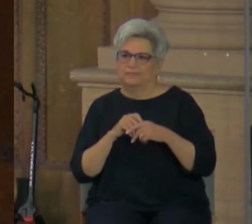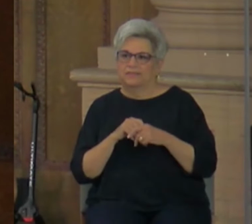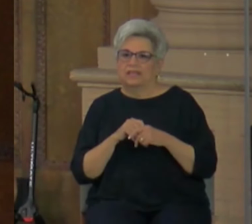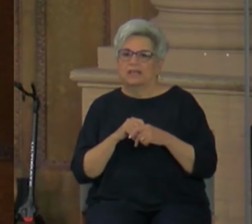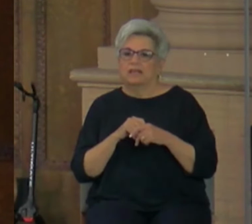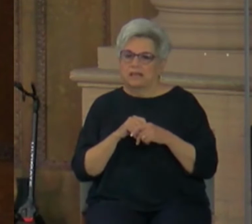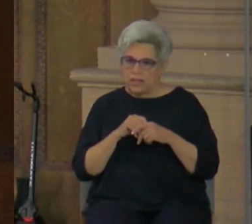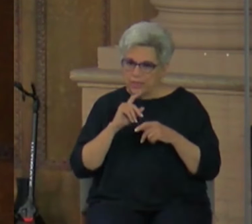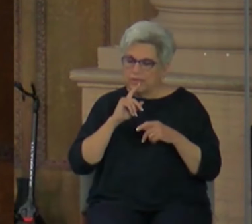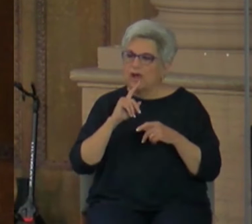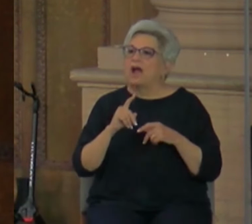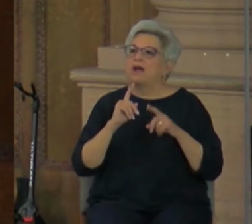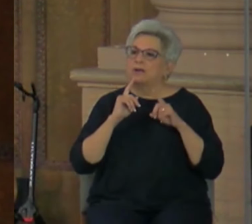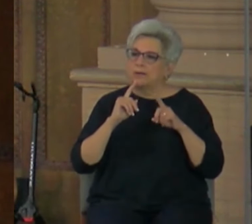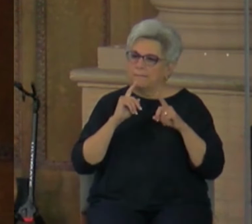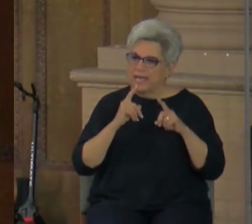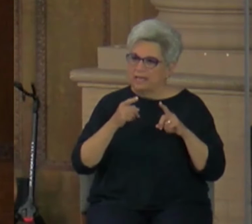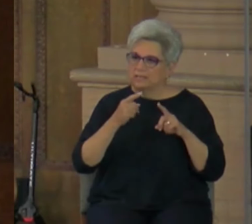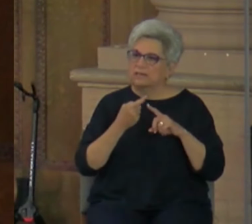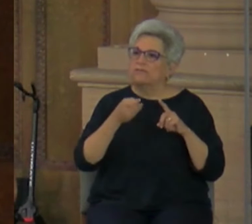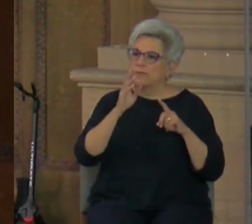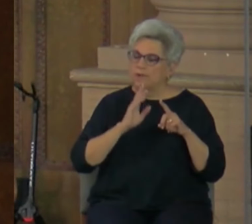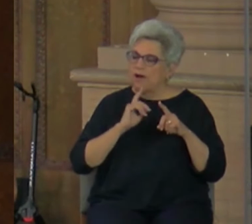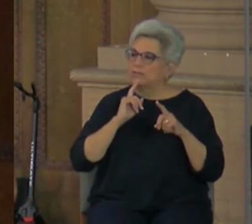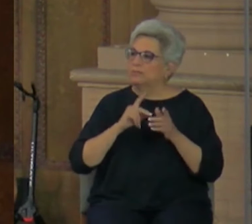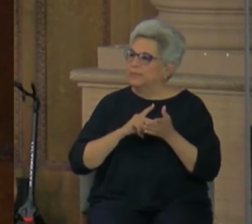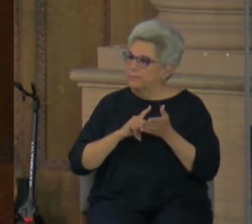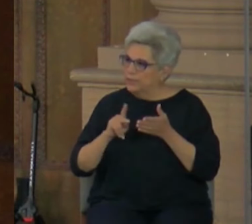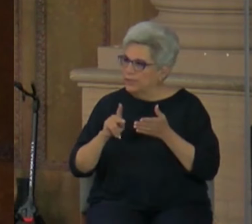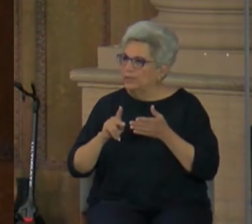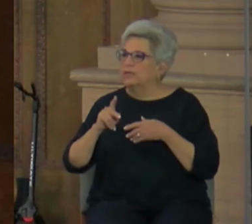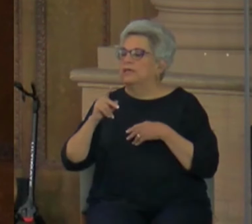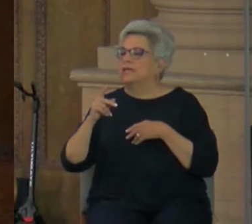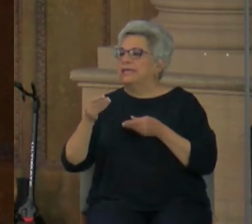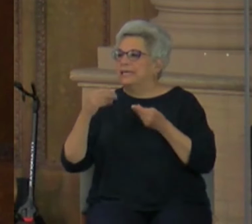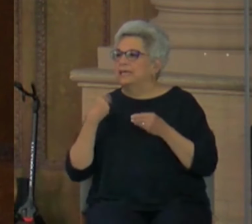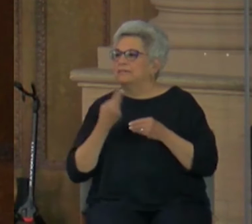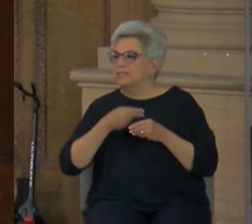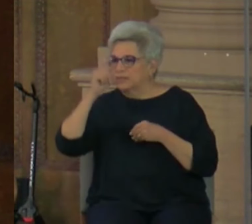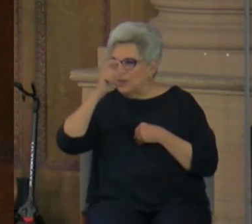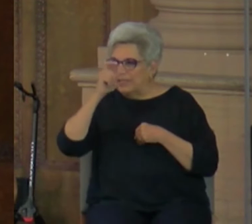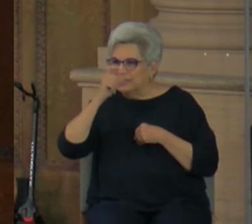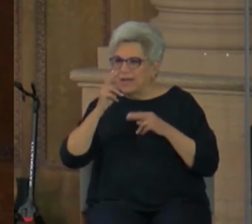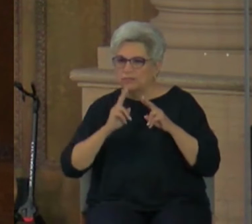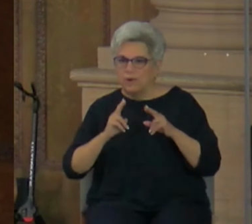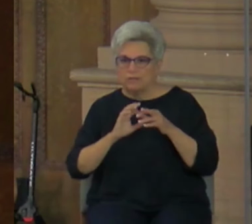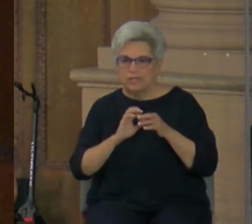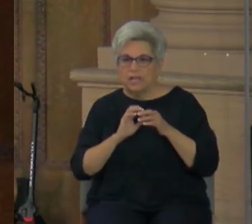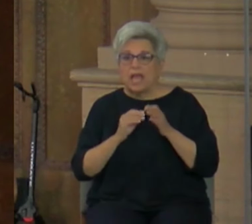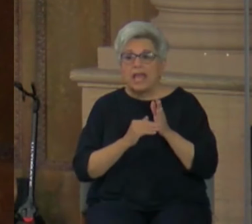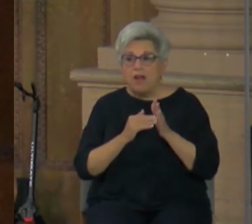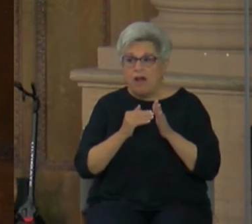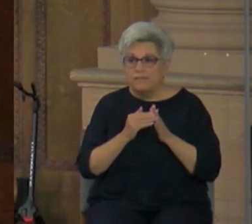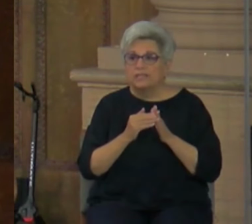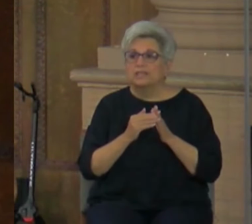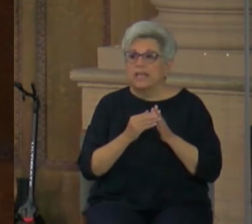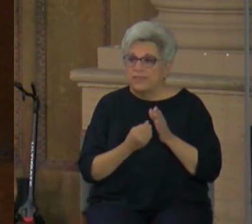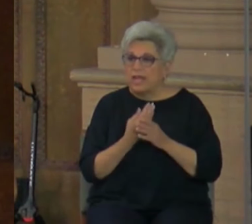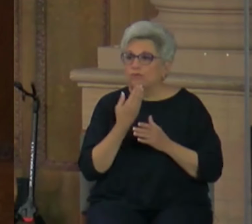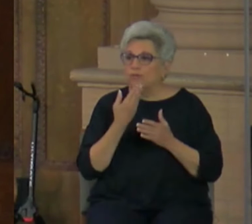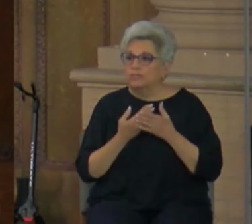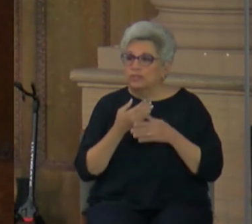God for our purity. There's wisdom from God on how to honor relationships. And often following those things bears good fruit because the God who made